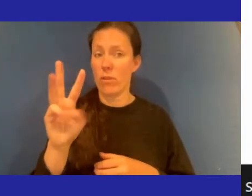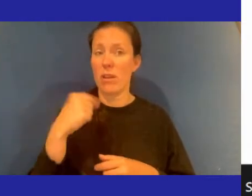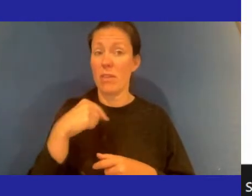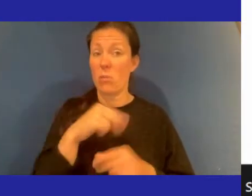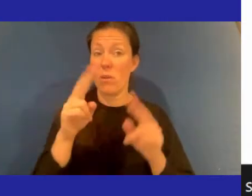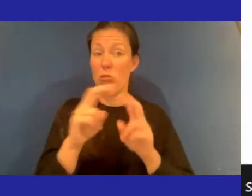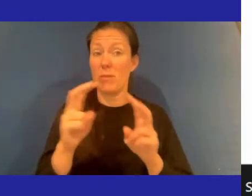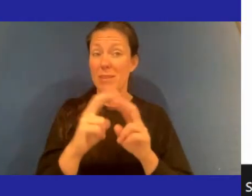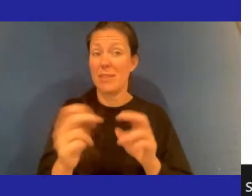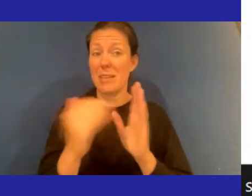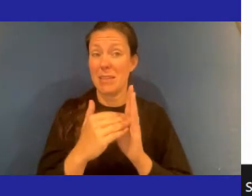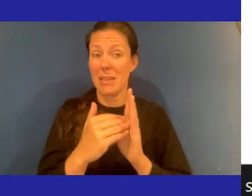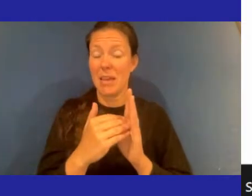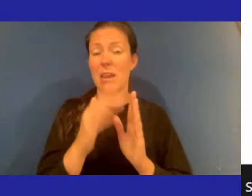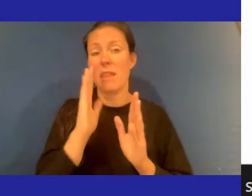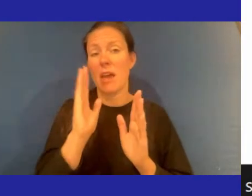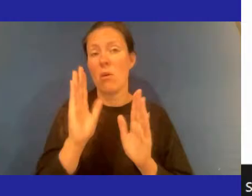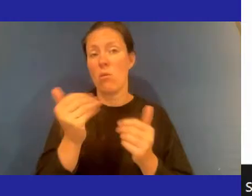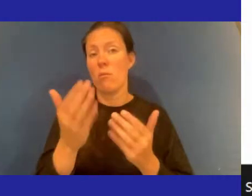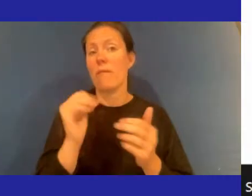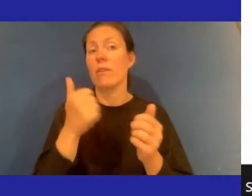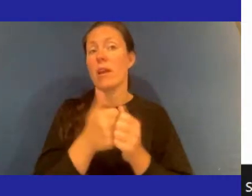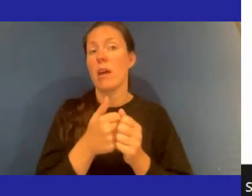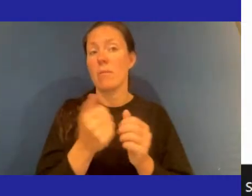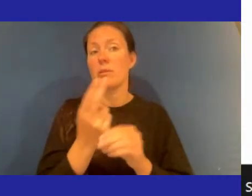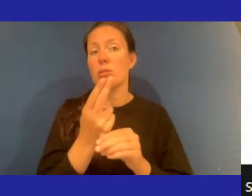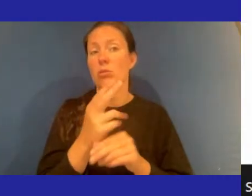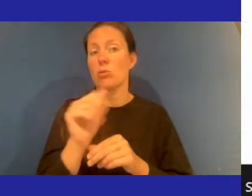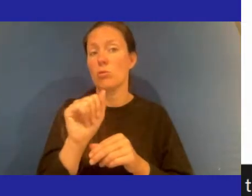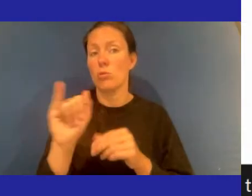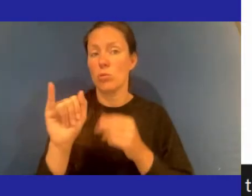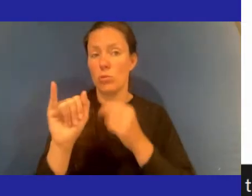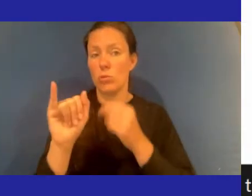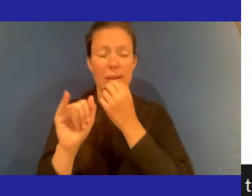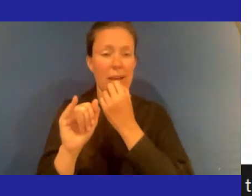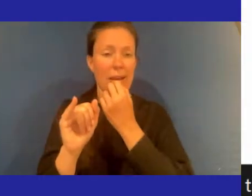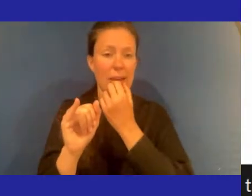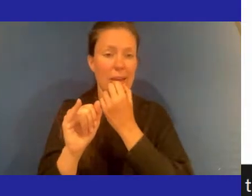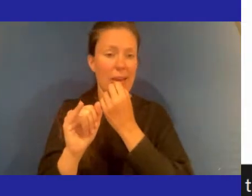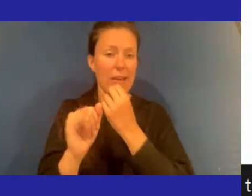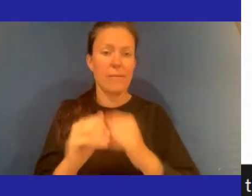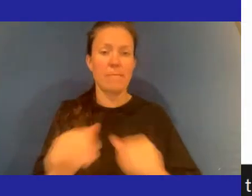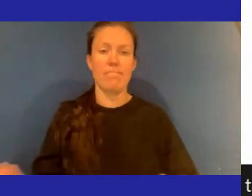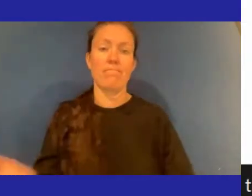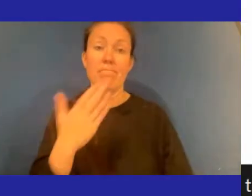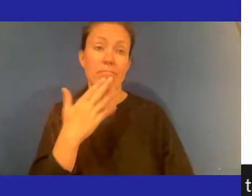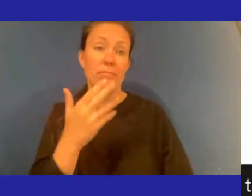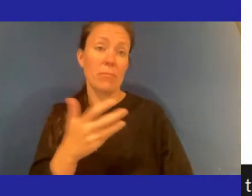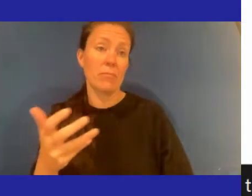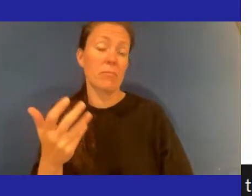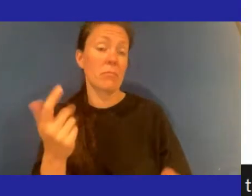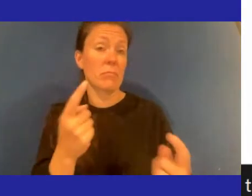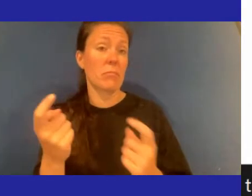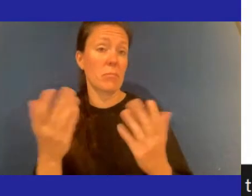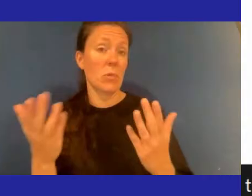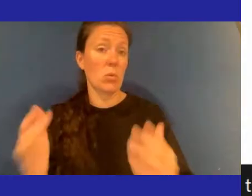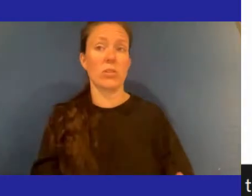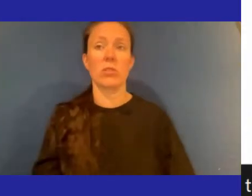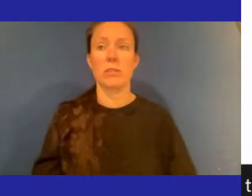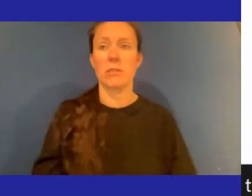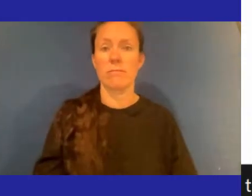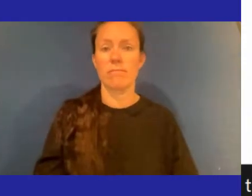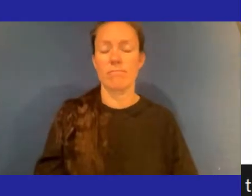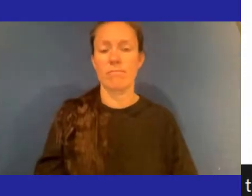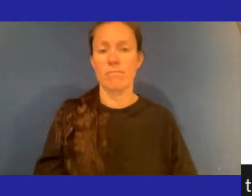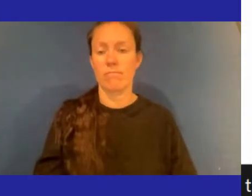over will give us an update with the use of AI and everything else that is coming up. Thank you very much. Any questions? Dr. Spruder,